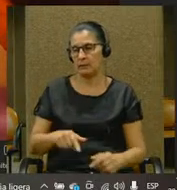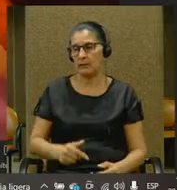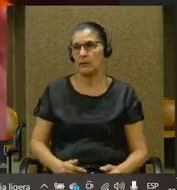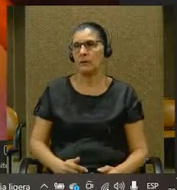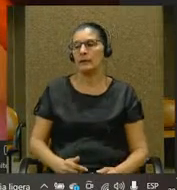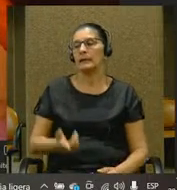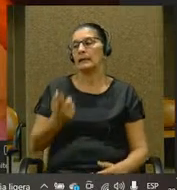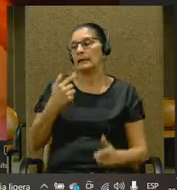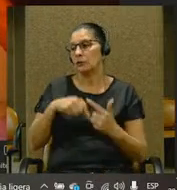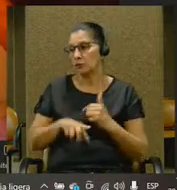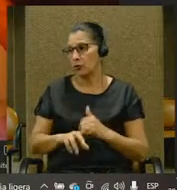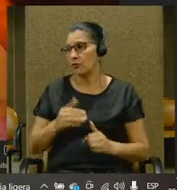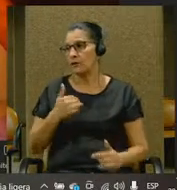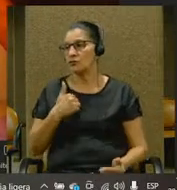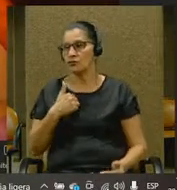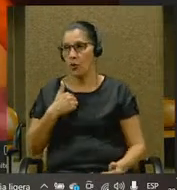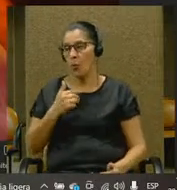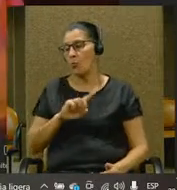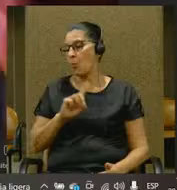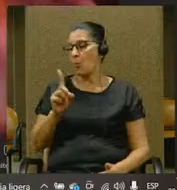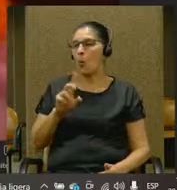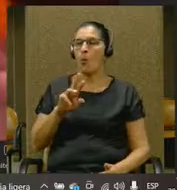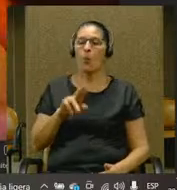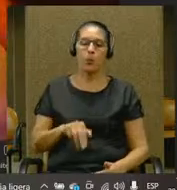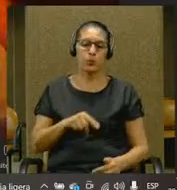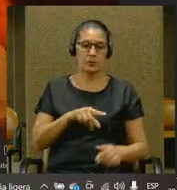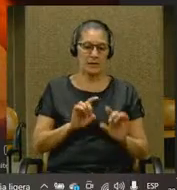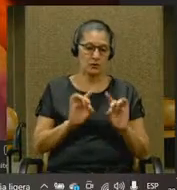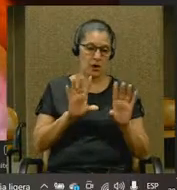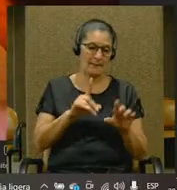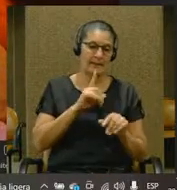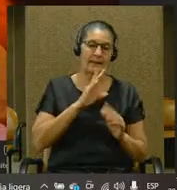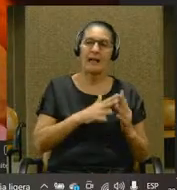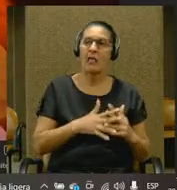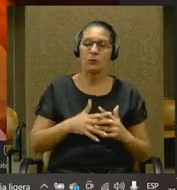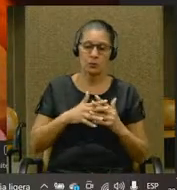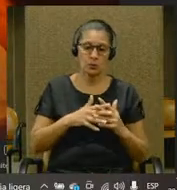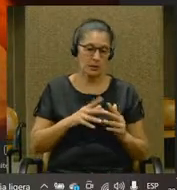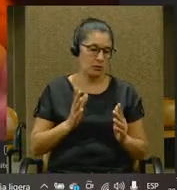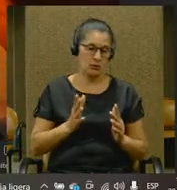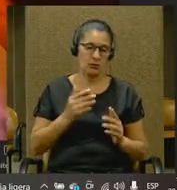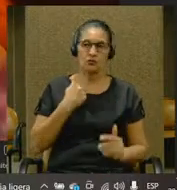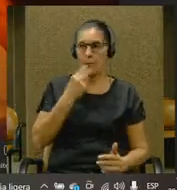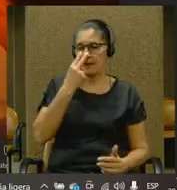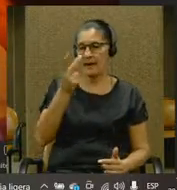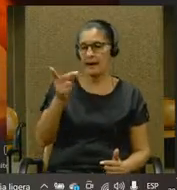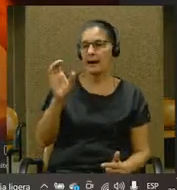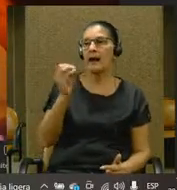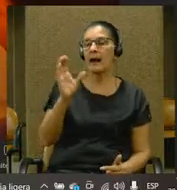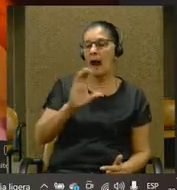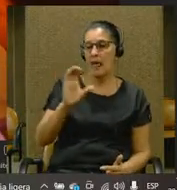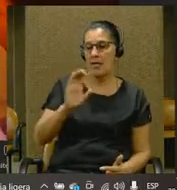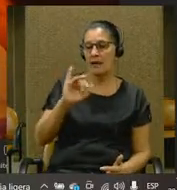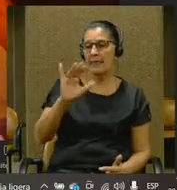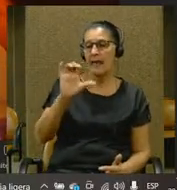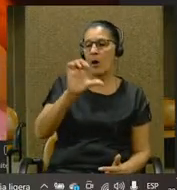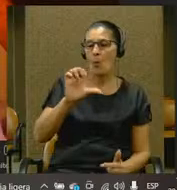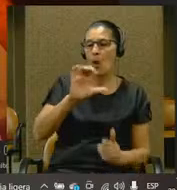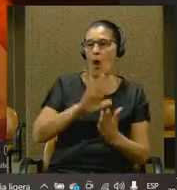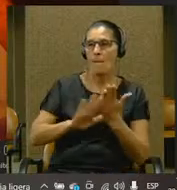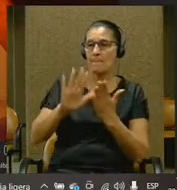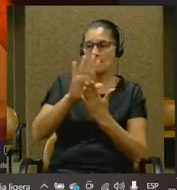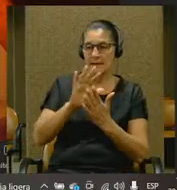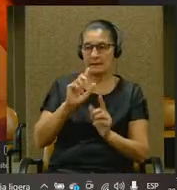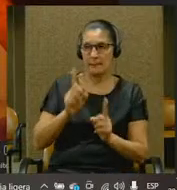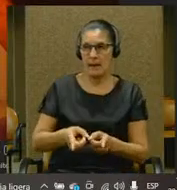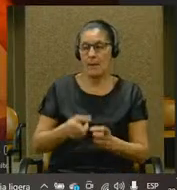necessarily use the United States as the model. I would look to what Canada and Europe have been doing because not all treatments are going to work for